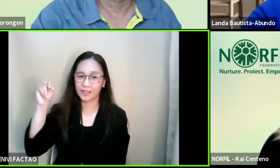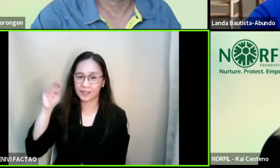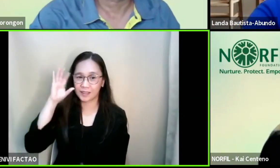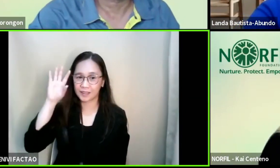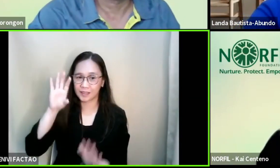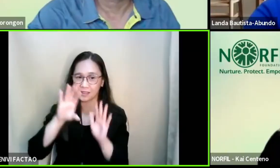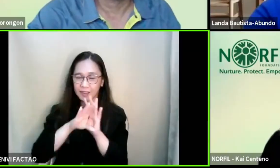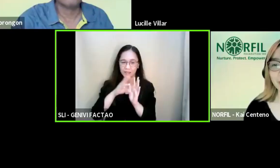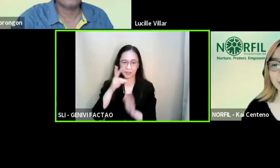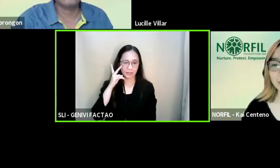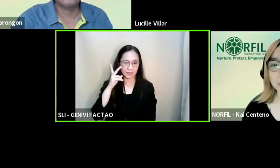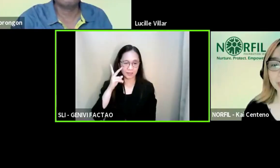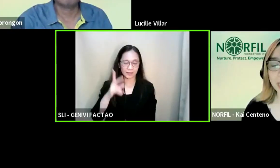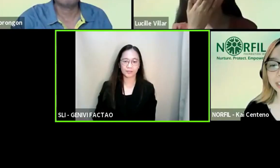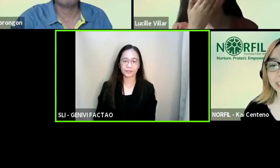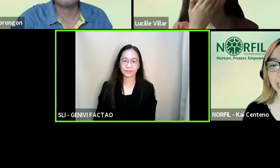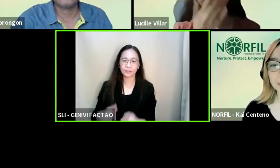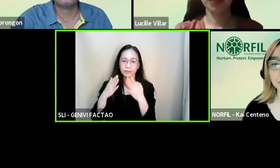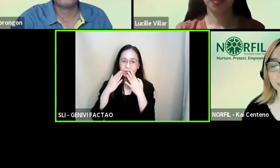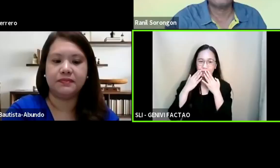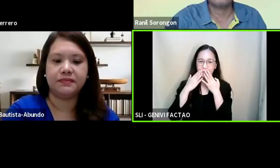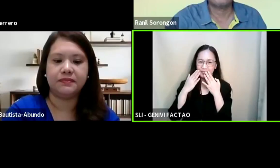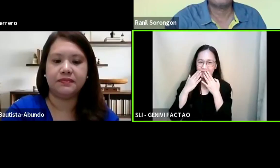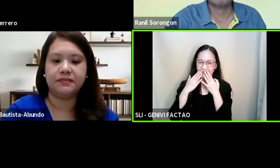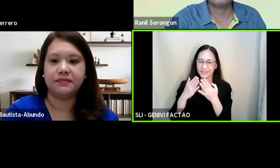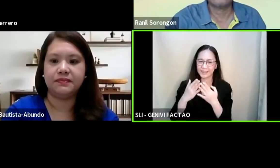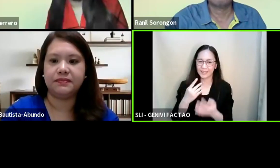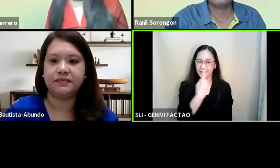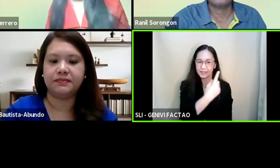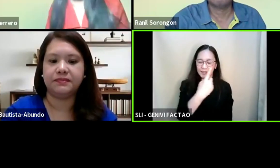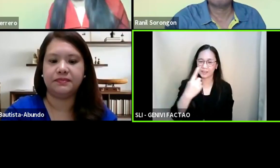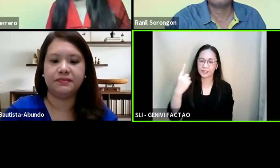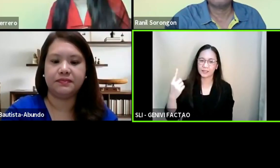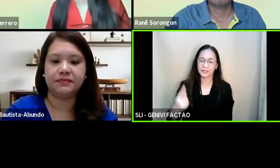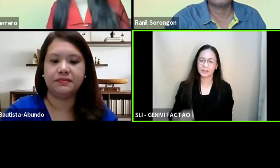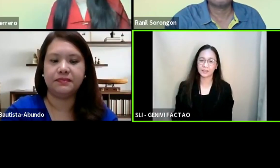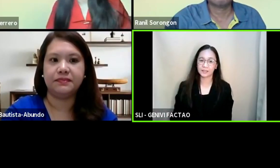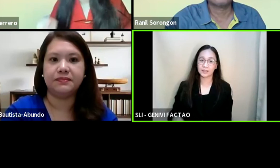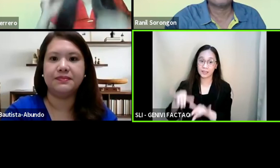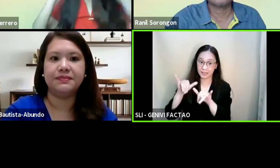kayo. Ayan. So maraming salamat po sa bawat isa. Stay tuned lang